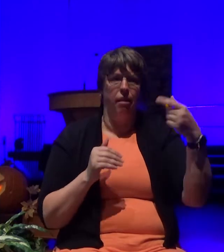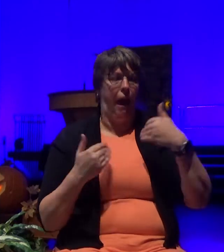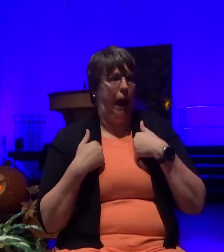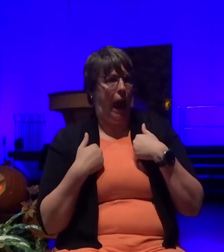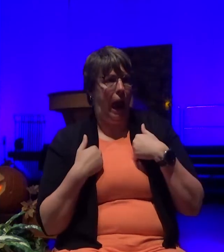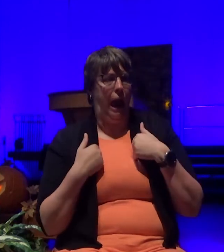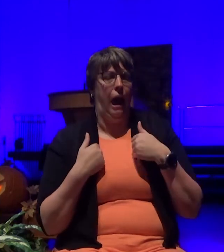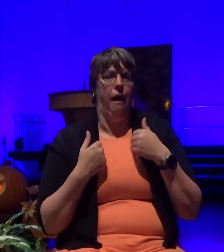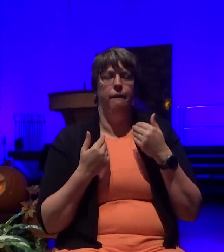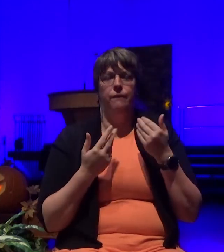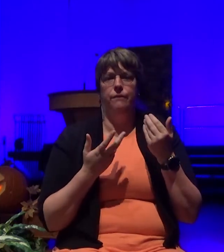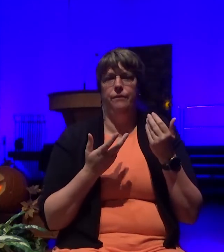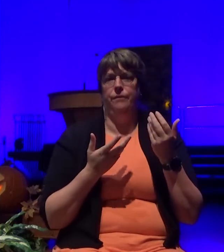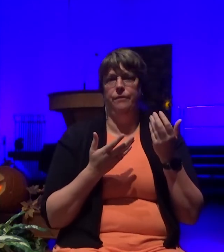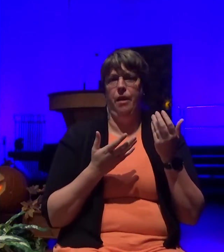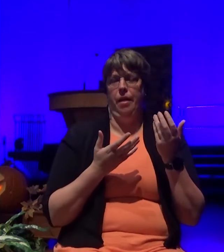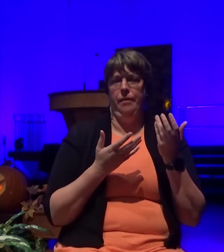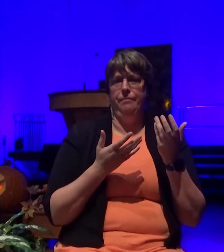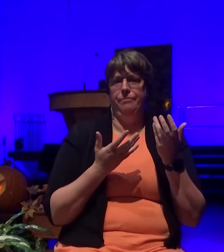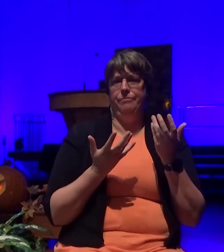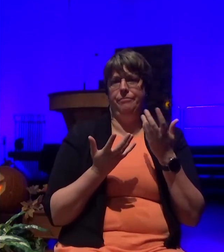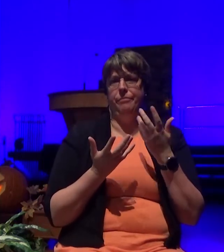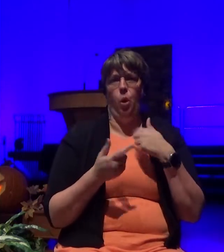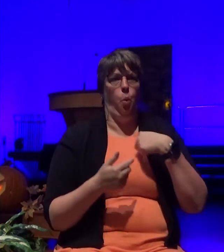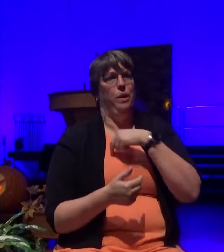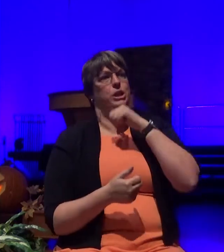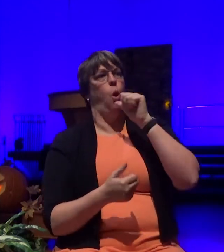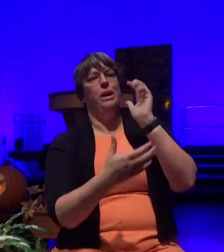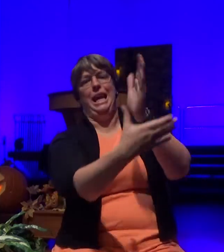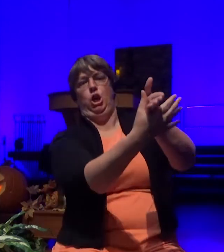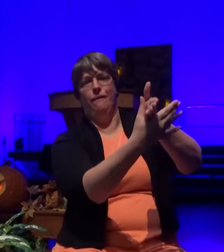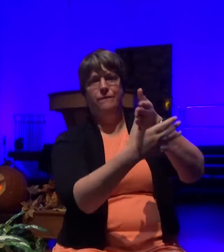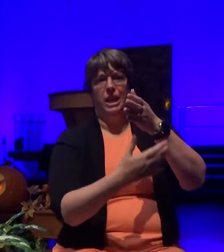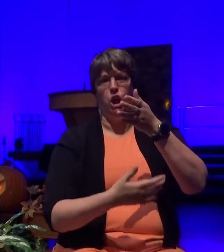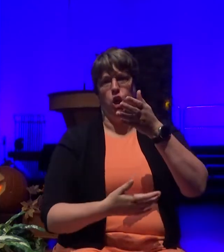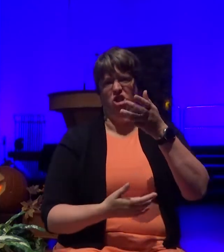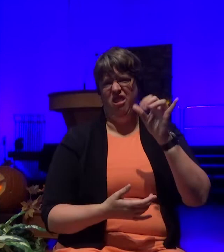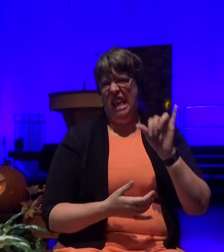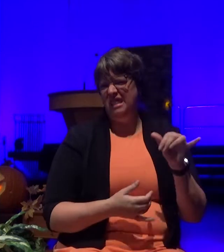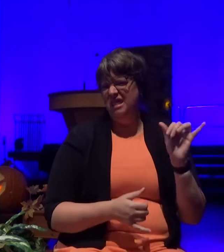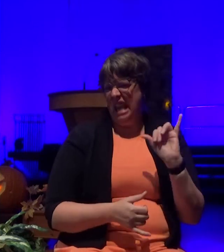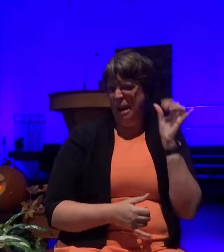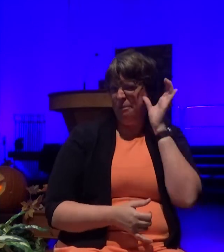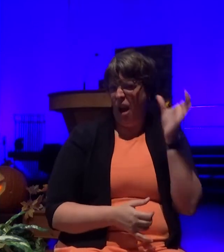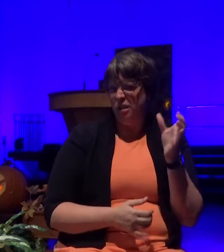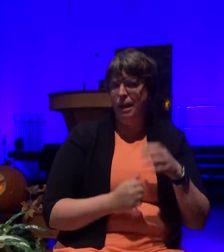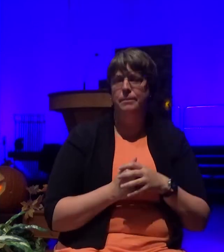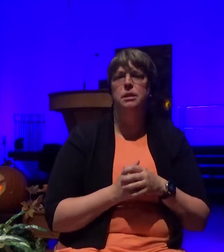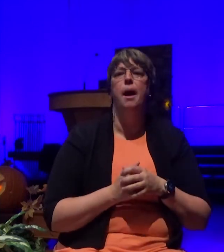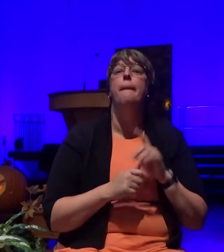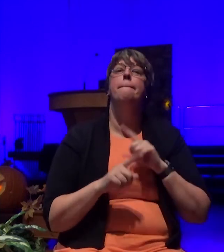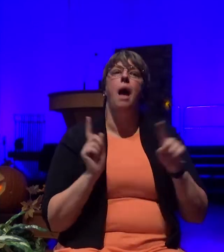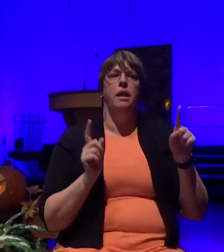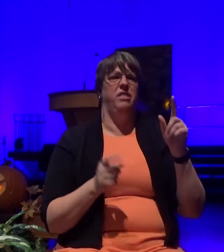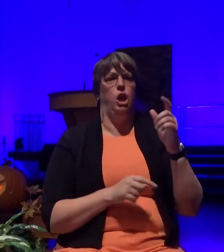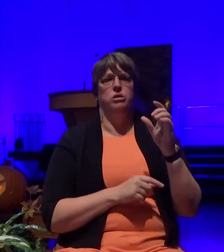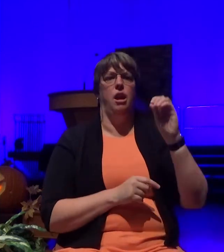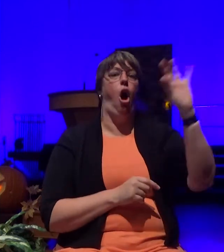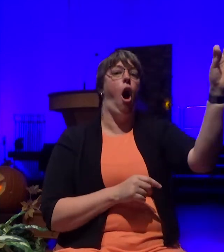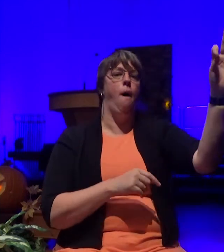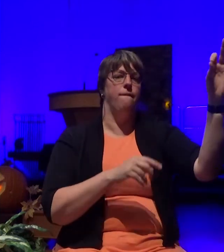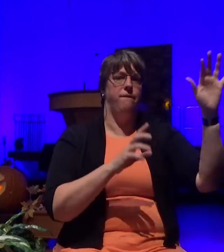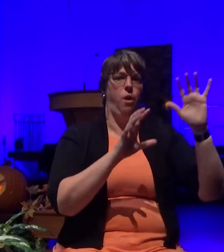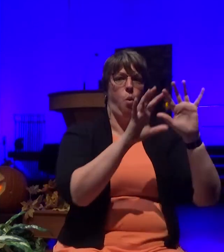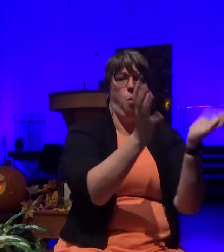Star Trek. We don't interfere. But they have this incident where somehow a off-world girl from a planet that's not quite